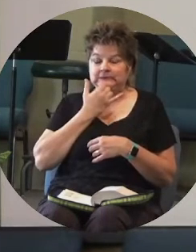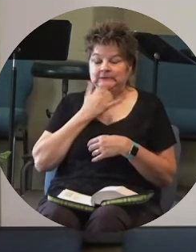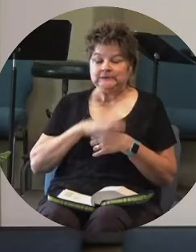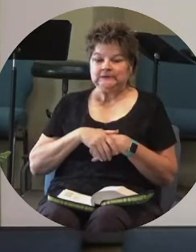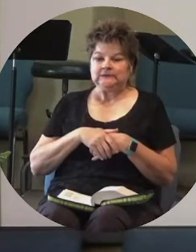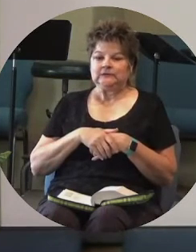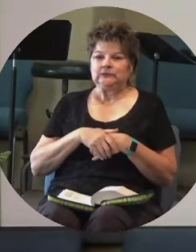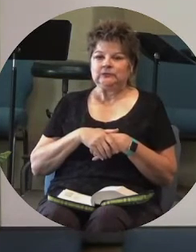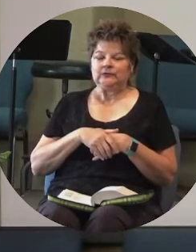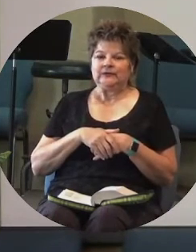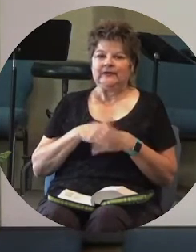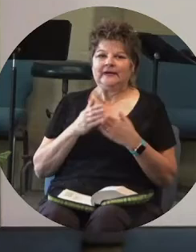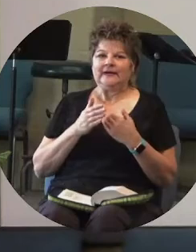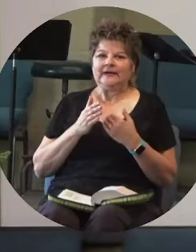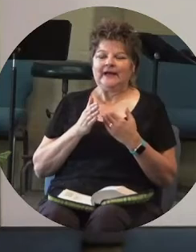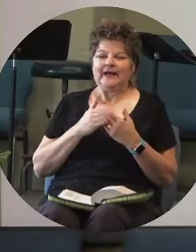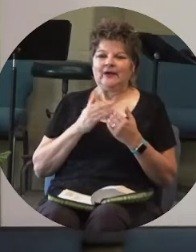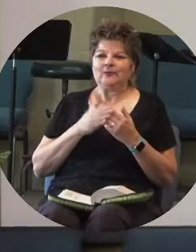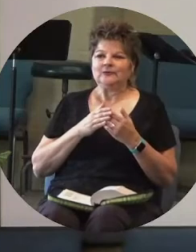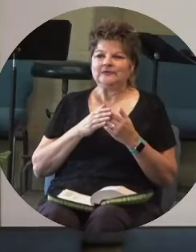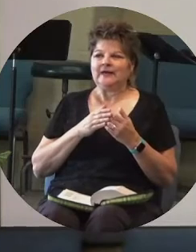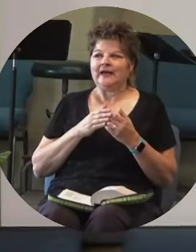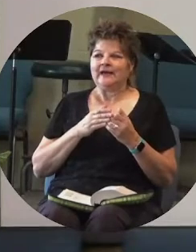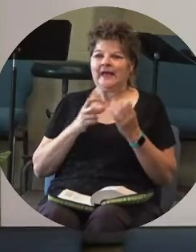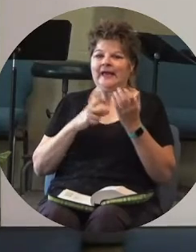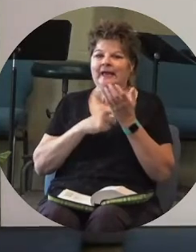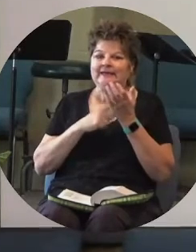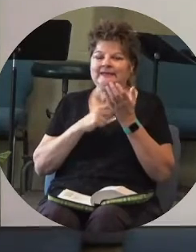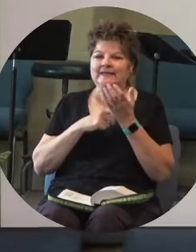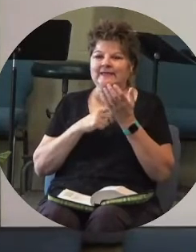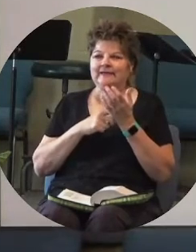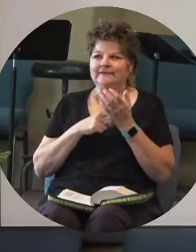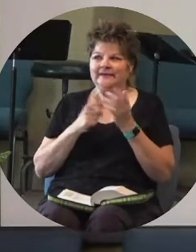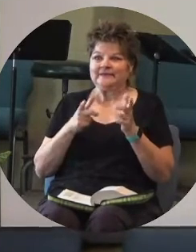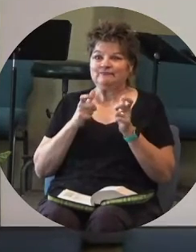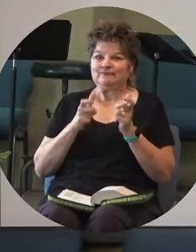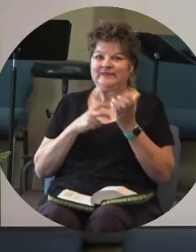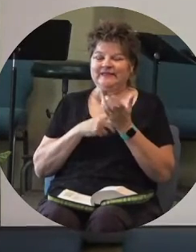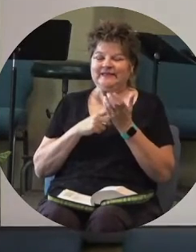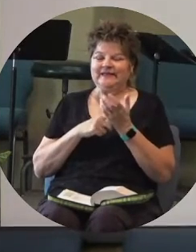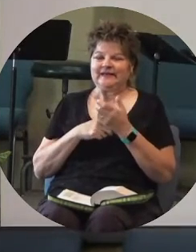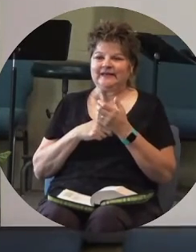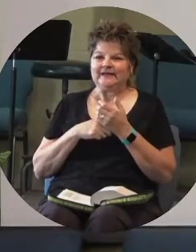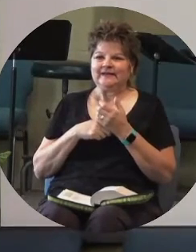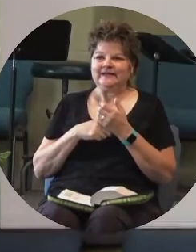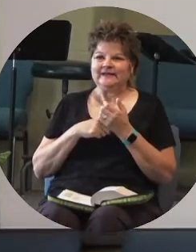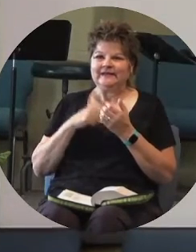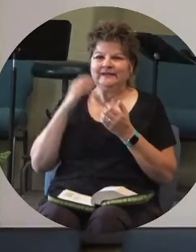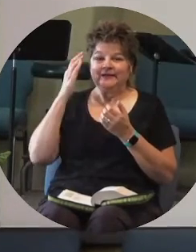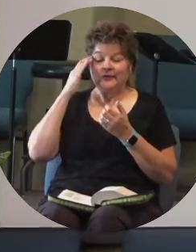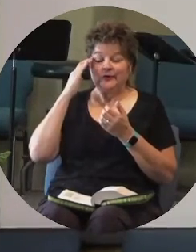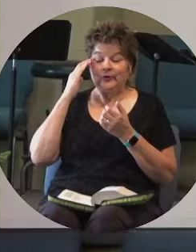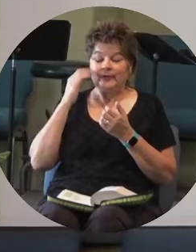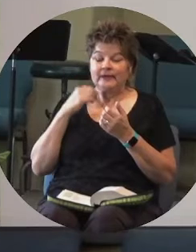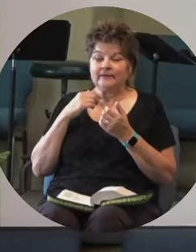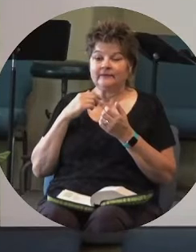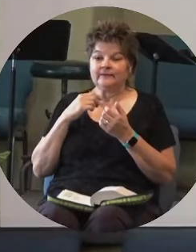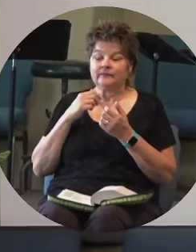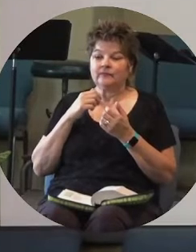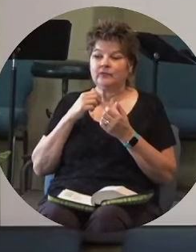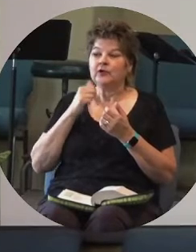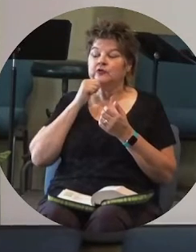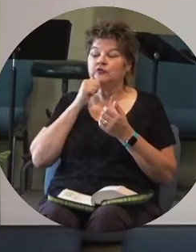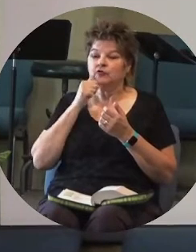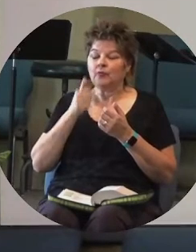I almost got a ticket. I didn't today or yesterday, but you all know me. It's like we're taking the van tomorrow to